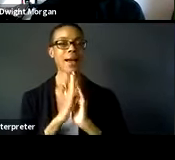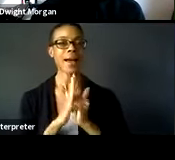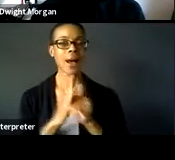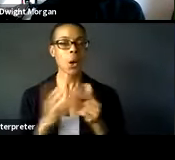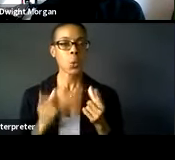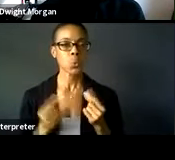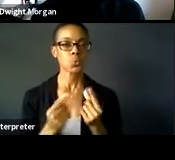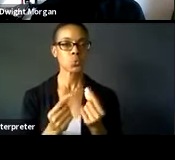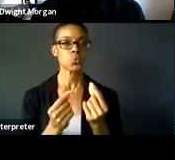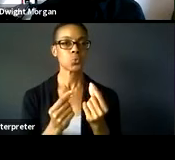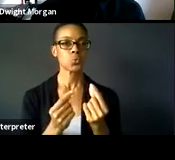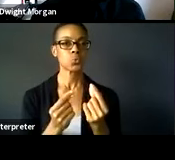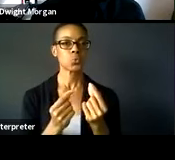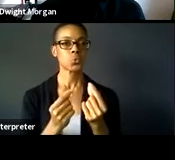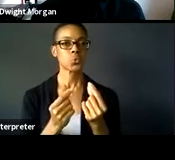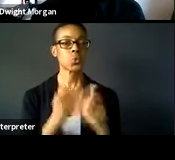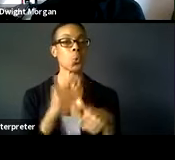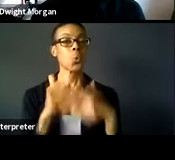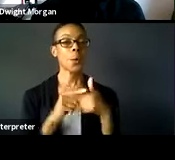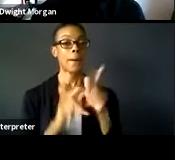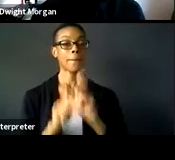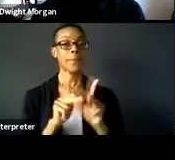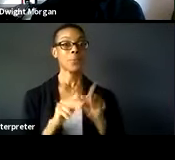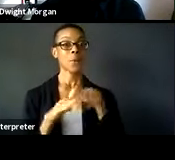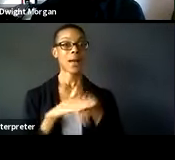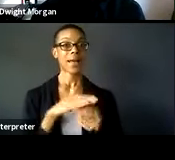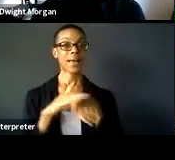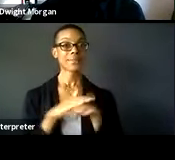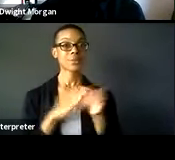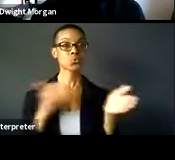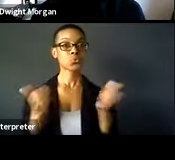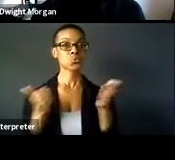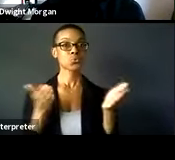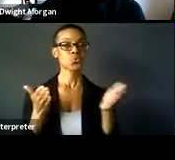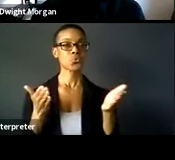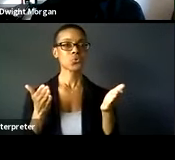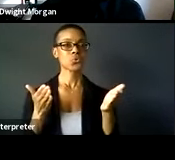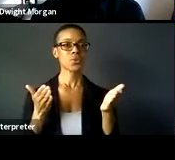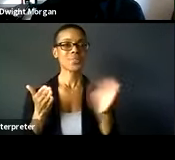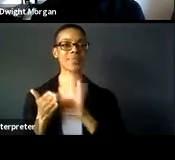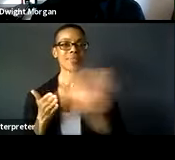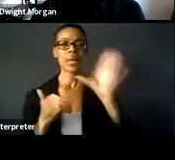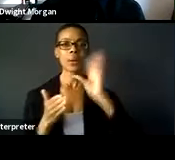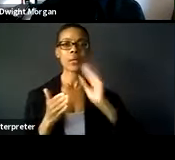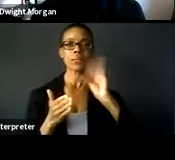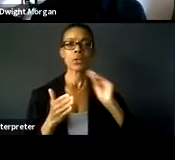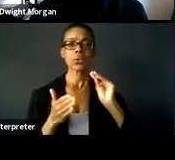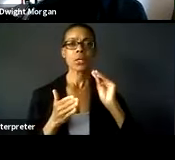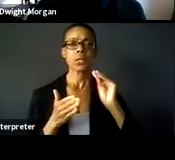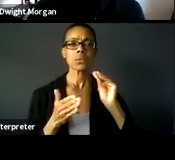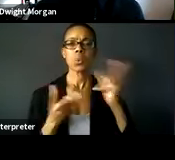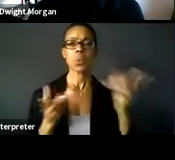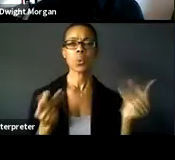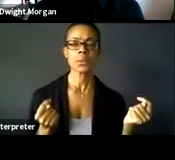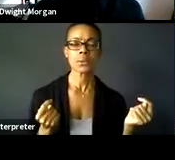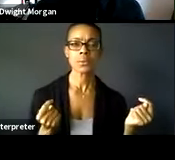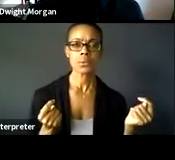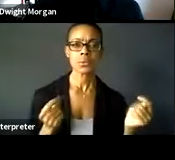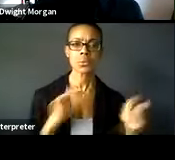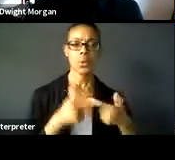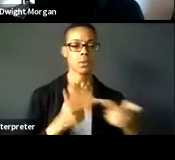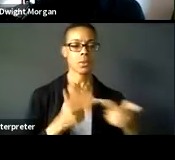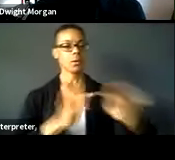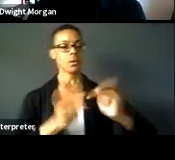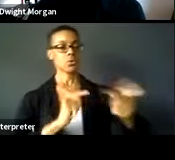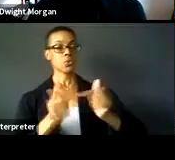when people access services to the city, what type of experience do they have when they interact with our service? Do